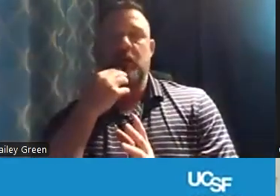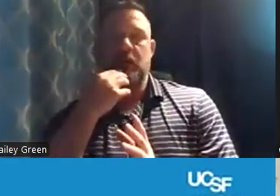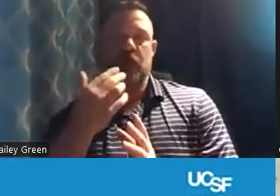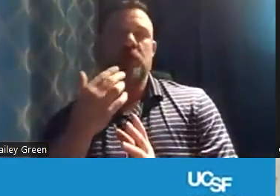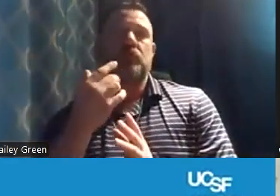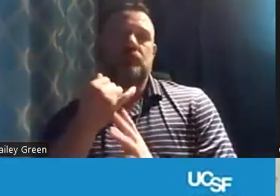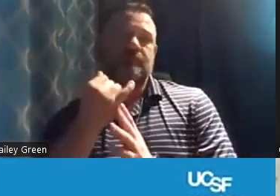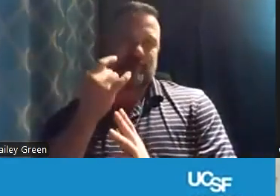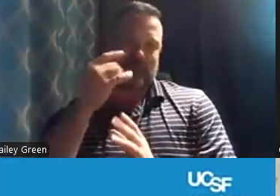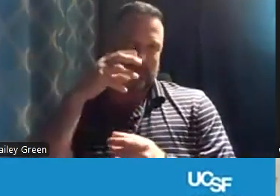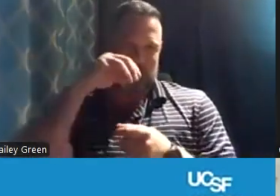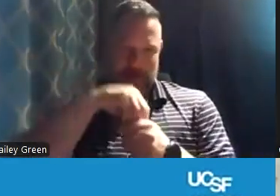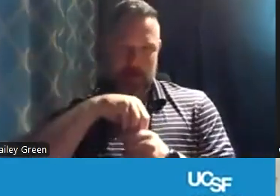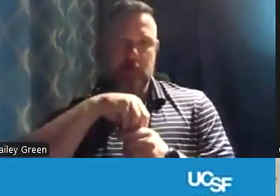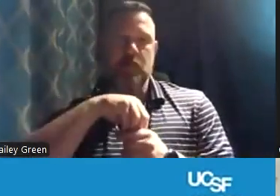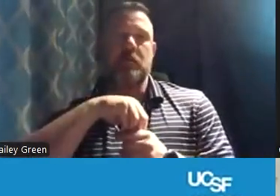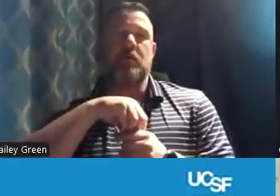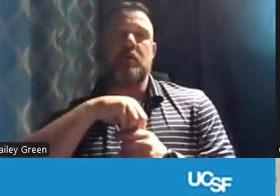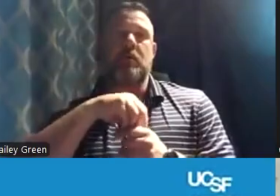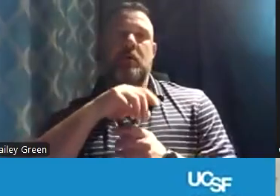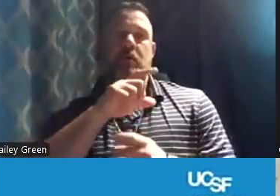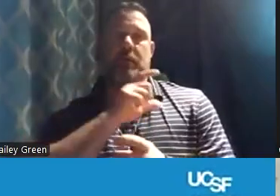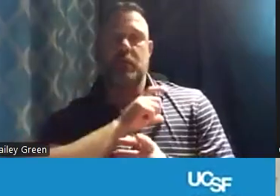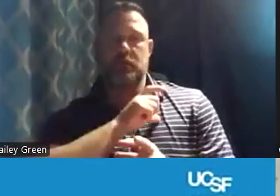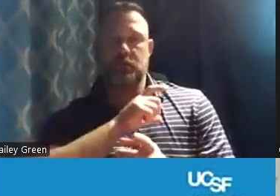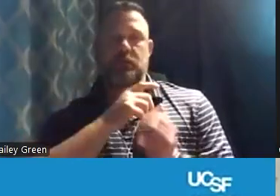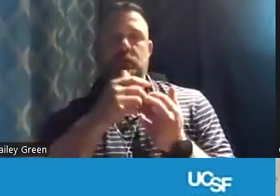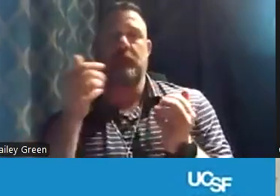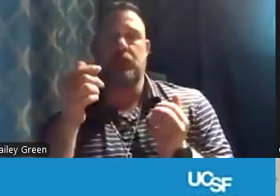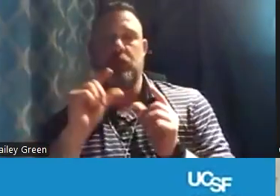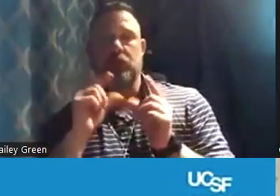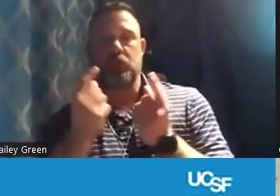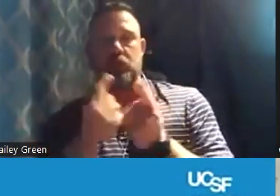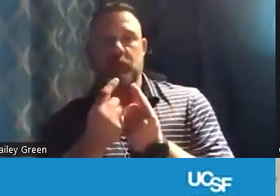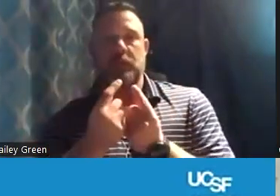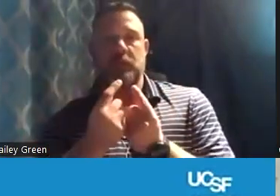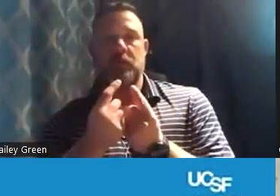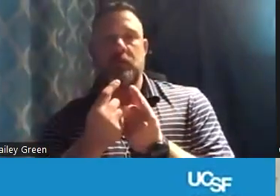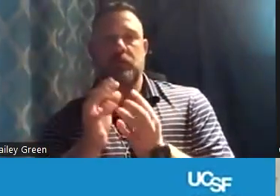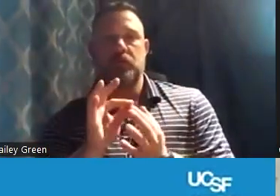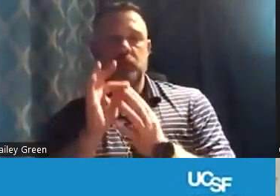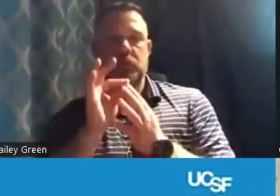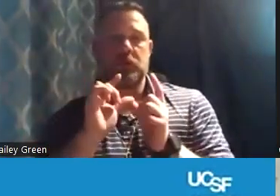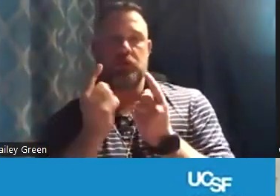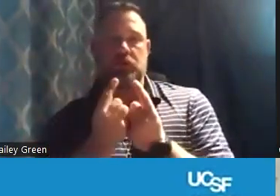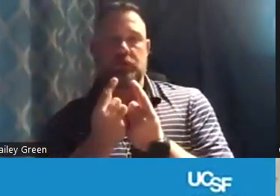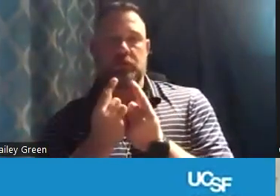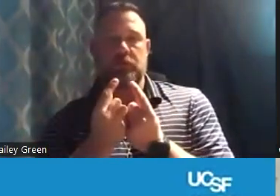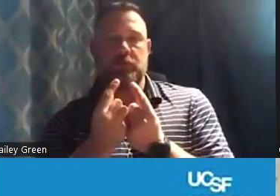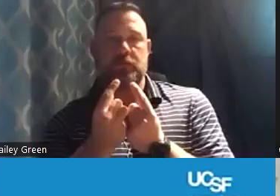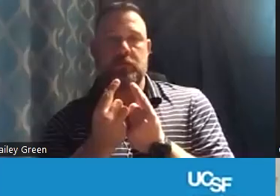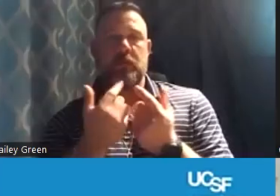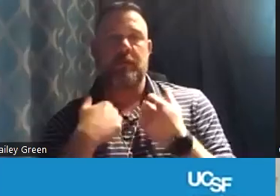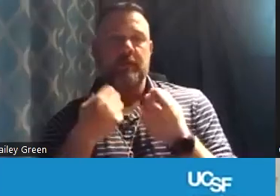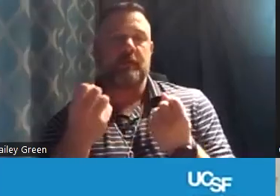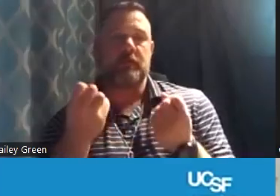out within that the police as a separate group, as a unique group within that, because I think they have so